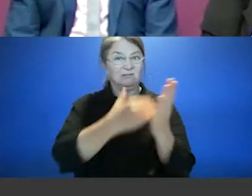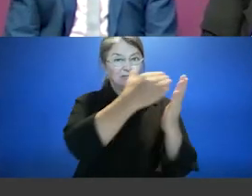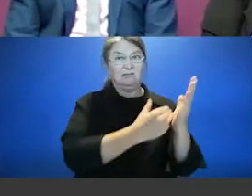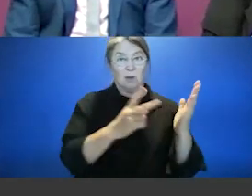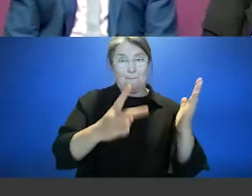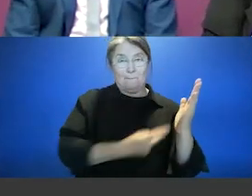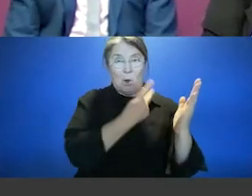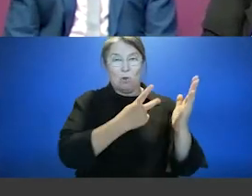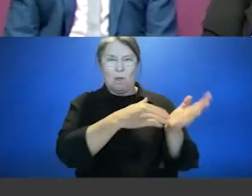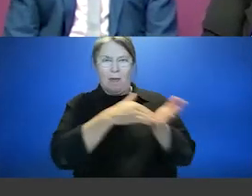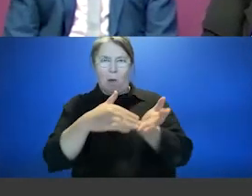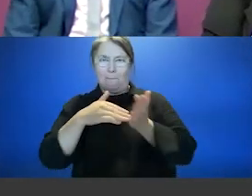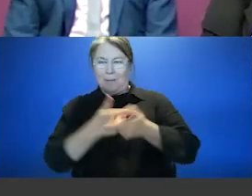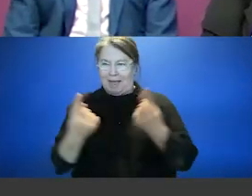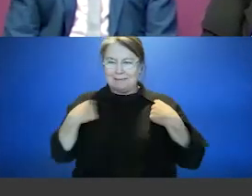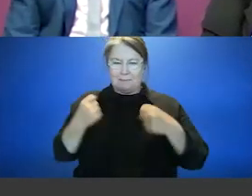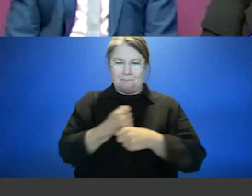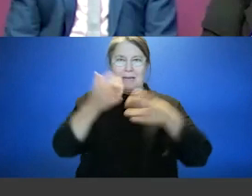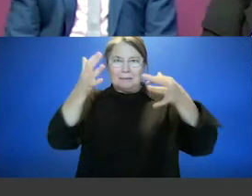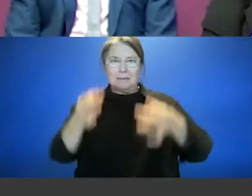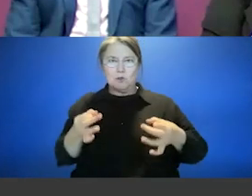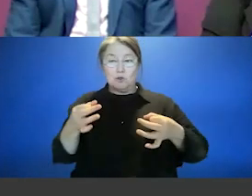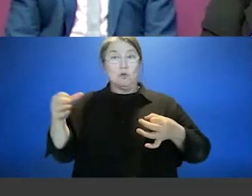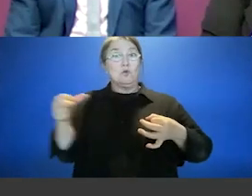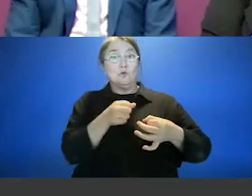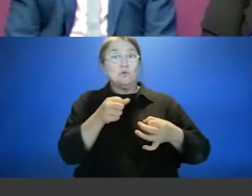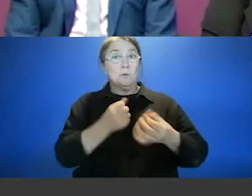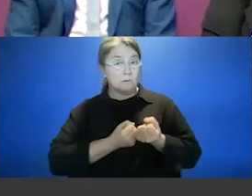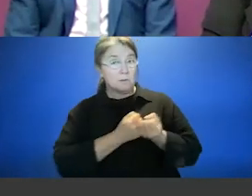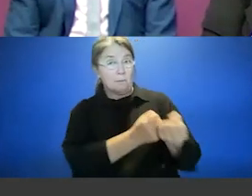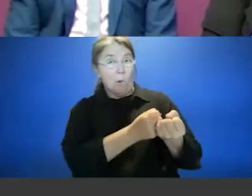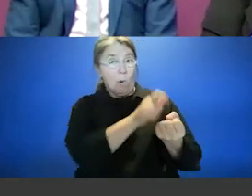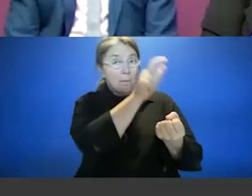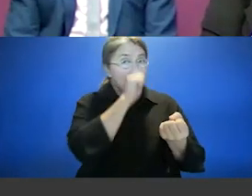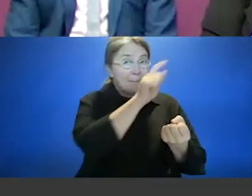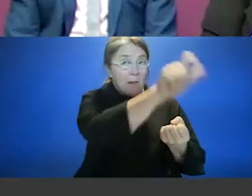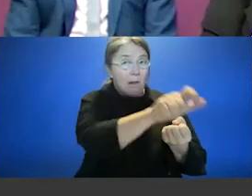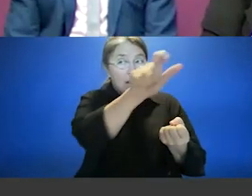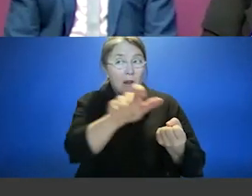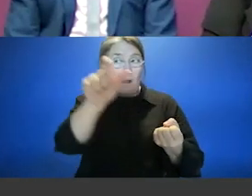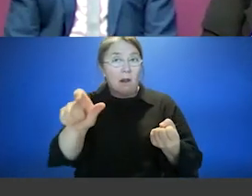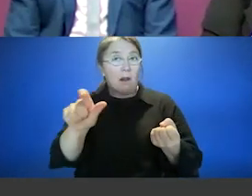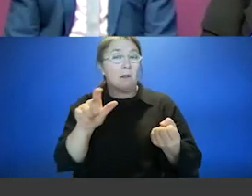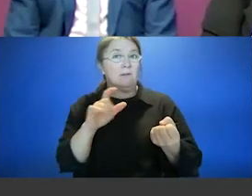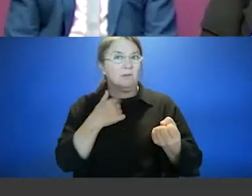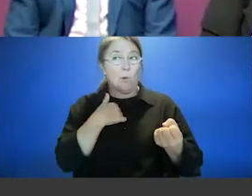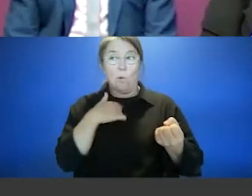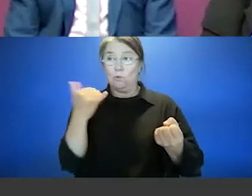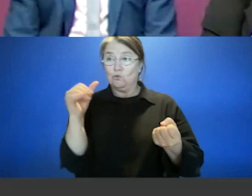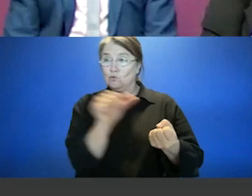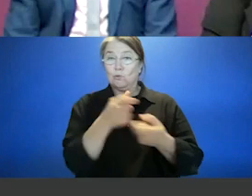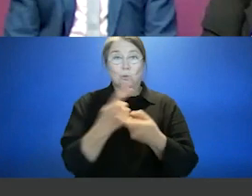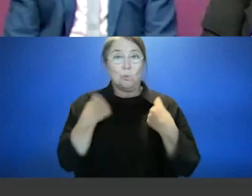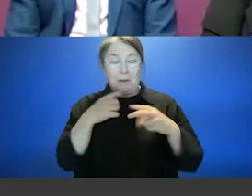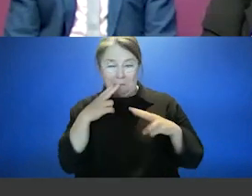investigate, but also consider those matters under the various codes of conduct, Charter of Human Rights, as